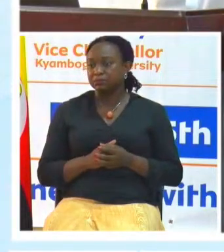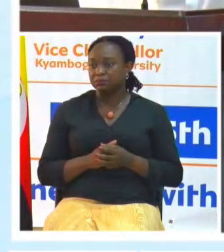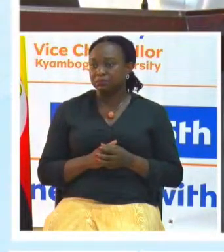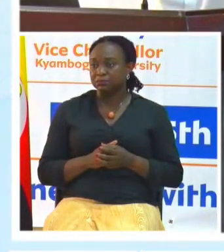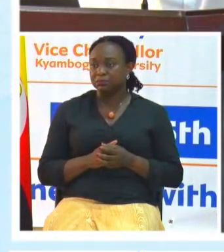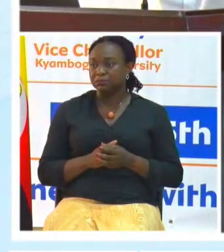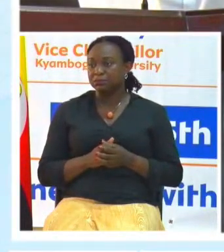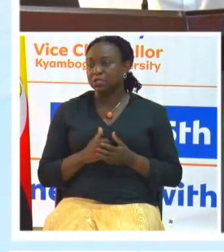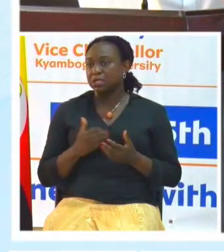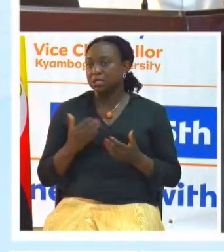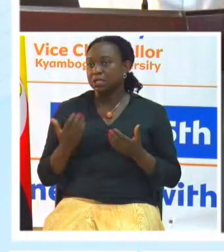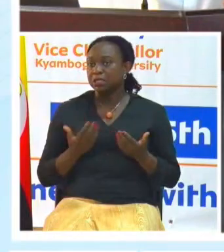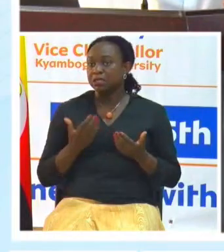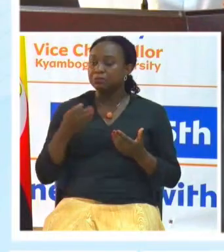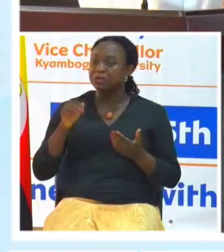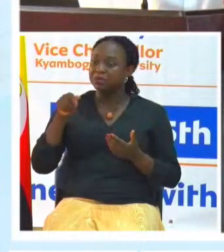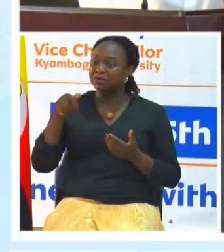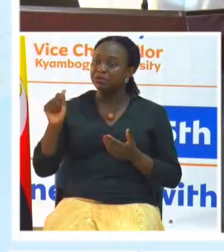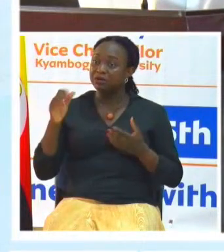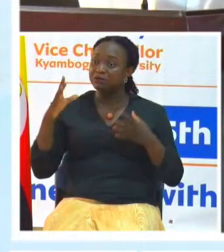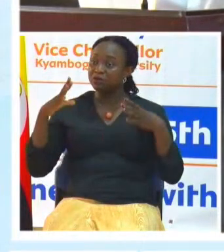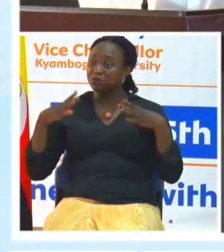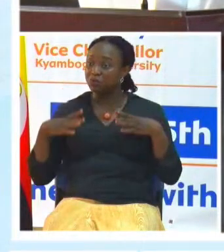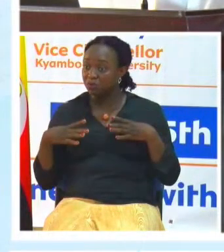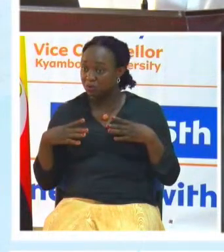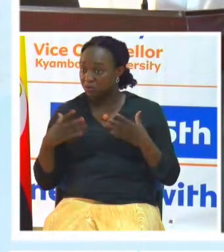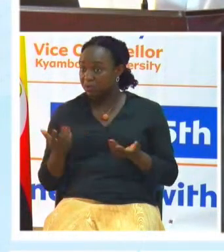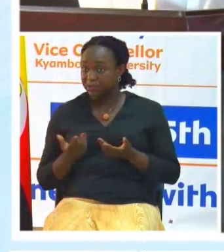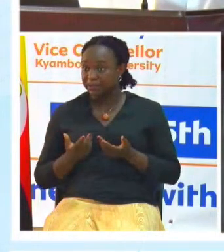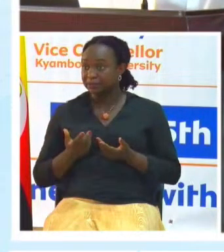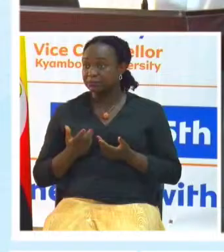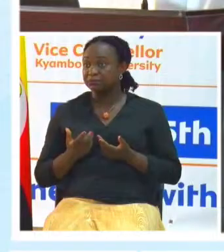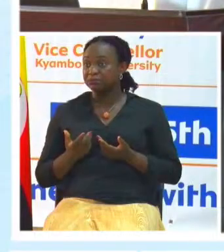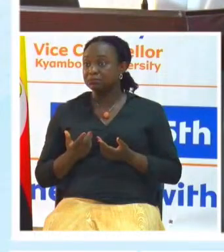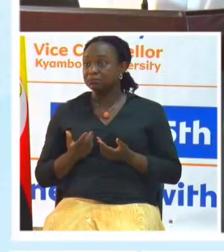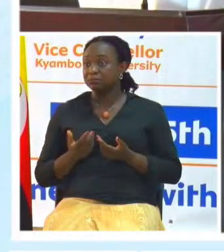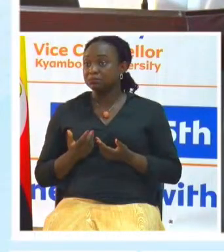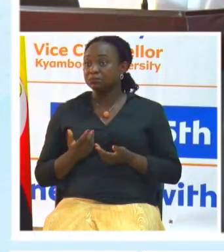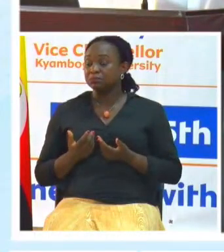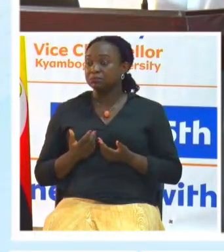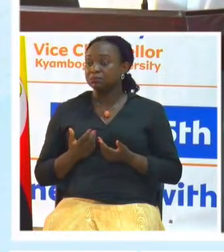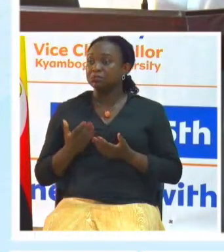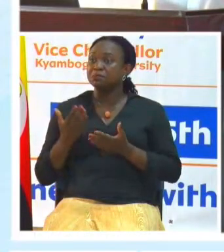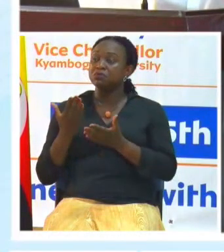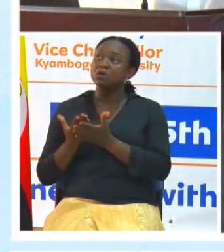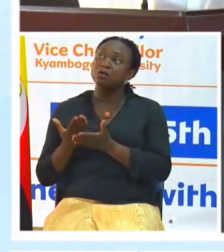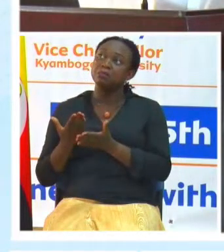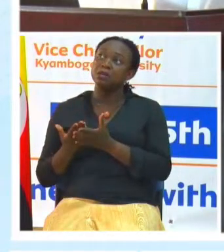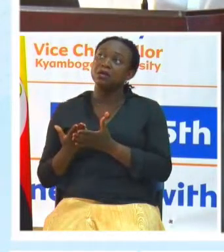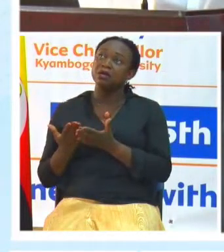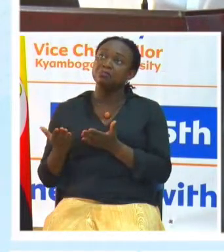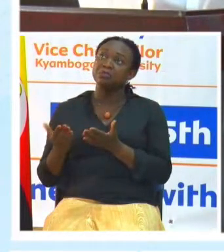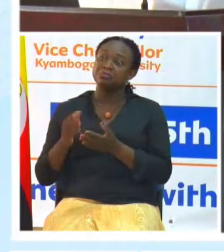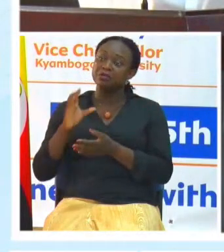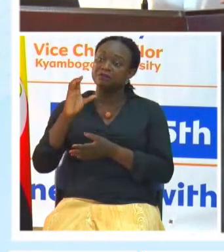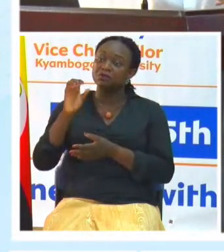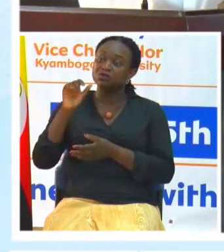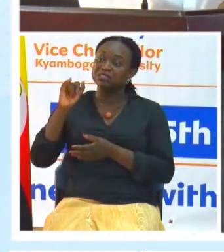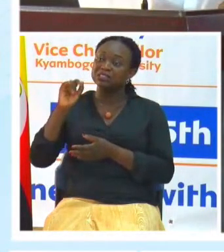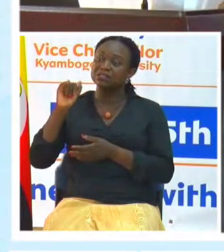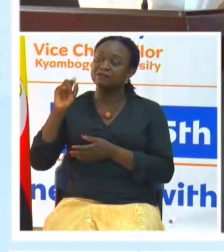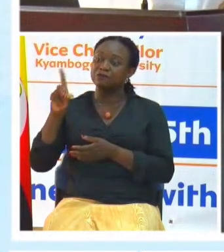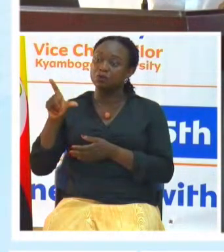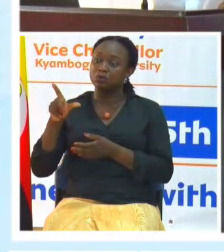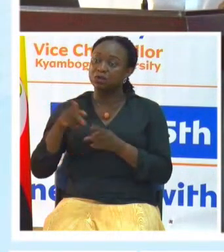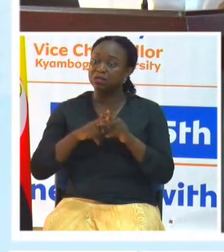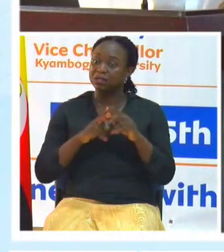been, maybe in your holidays, you were a chef somewhere and you're applying for civil engineering,